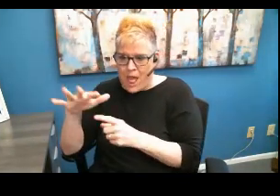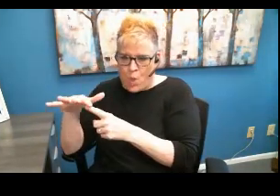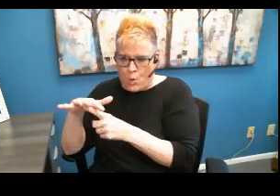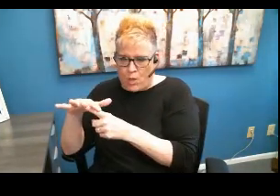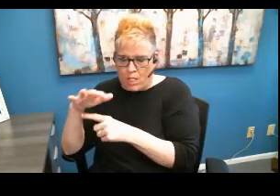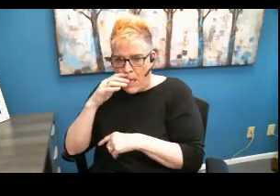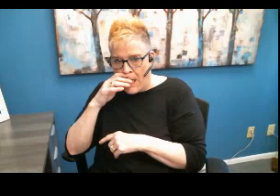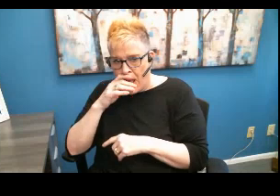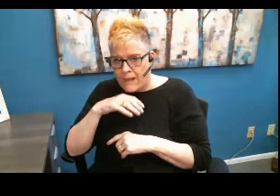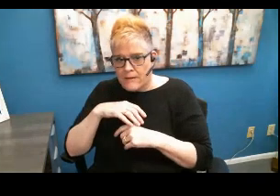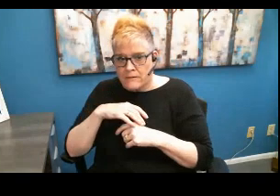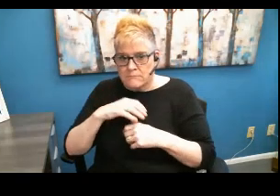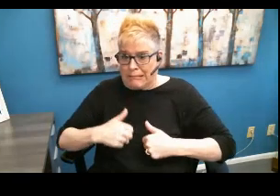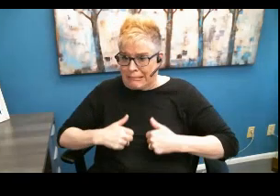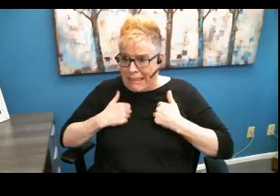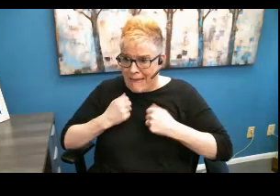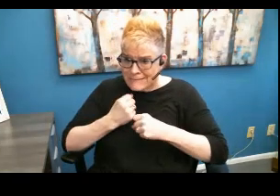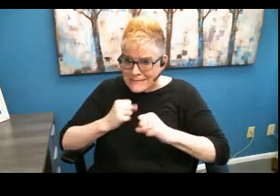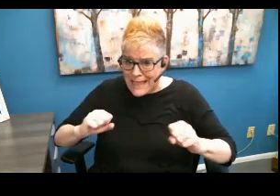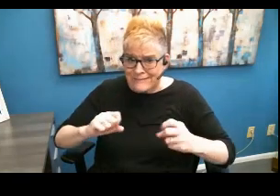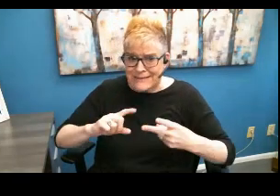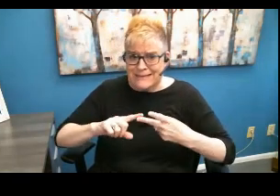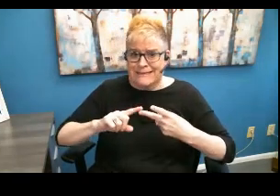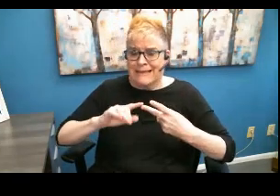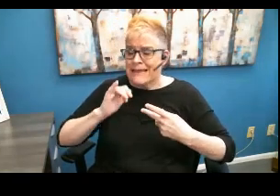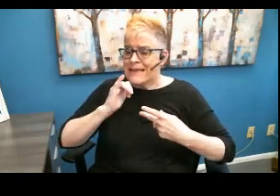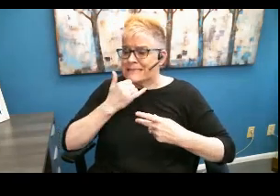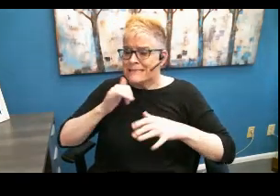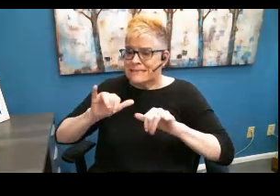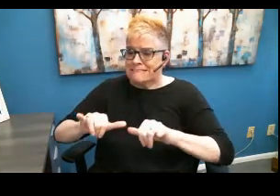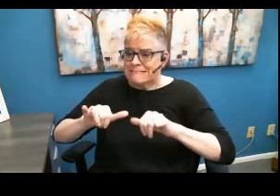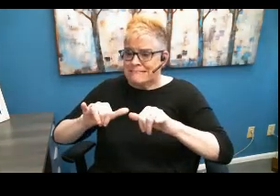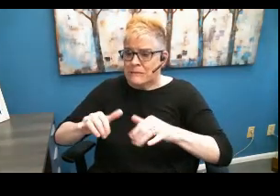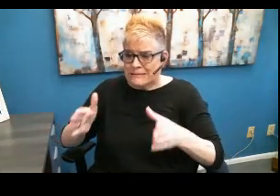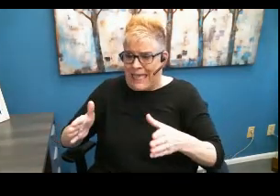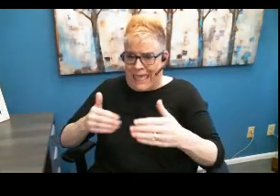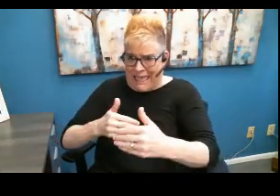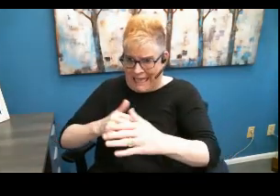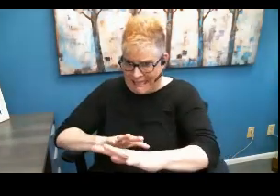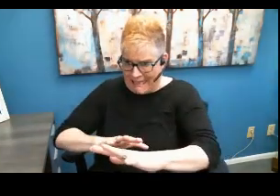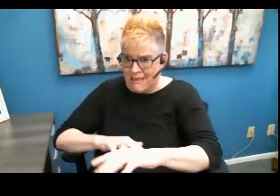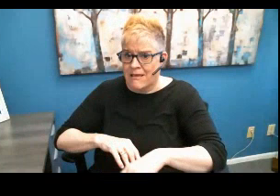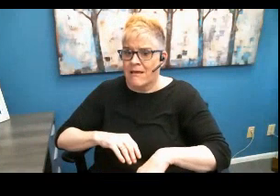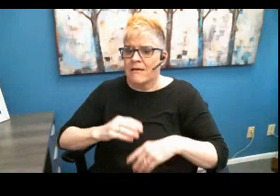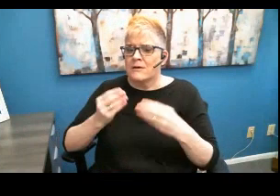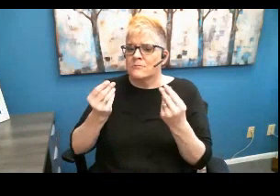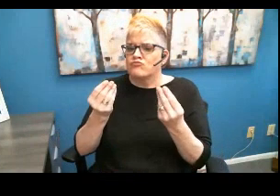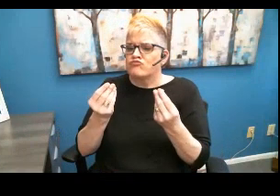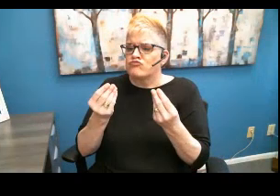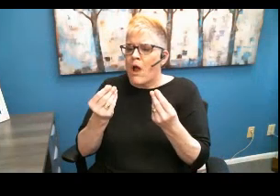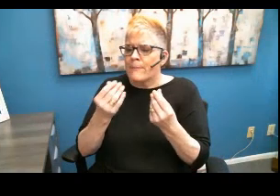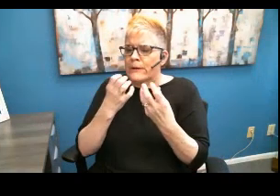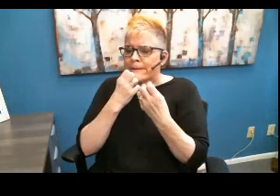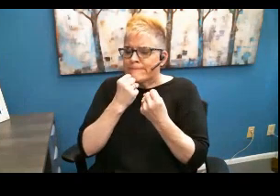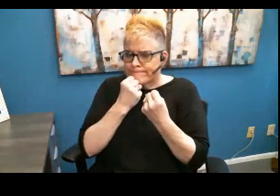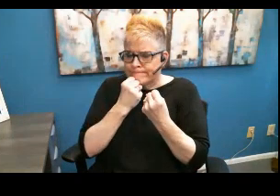life safety, incident stabilization, and then property conservation in kind of our procedures.